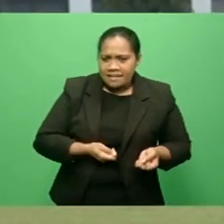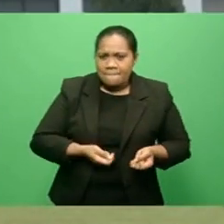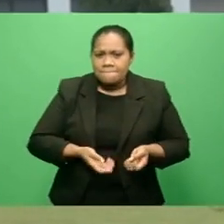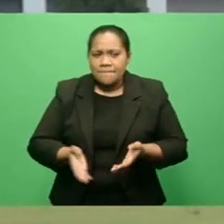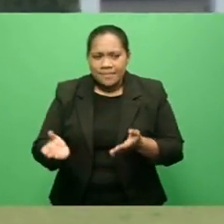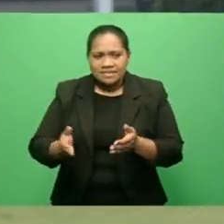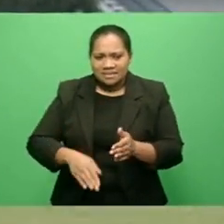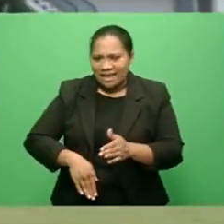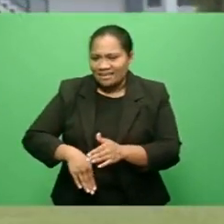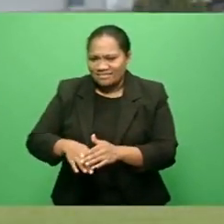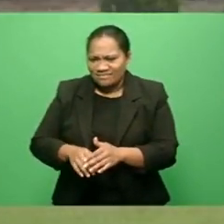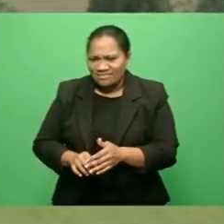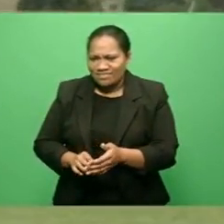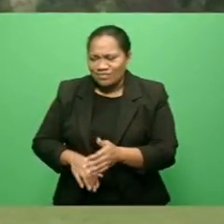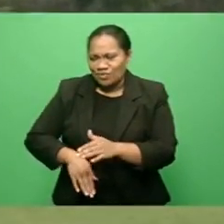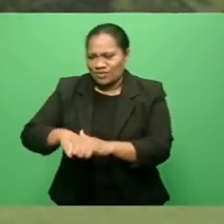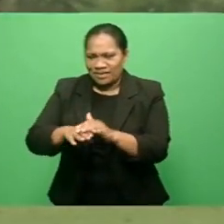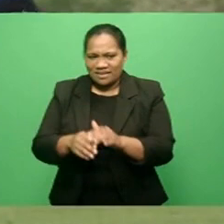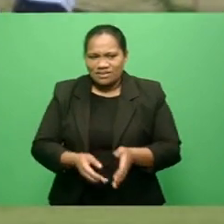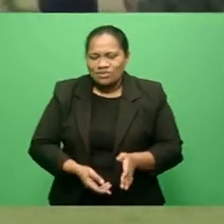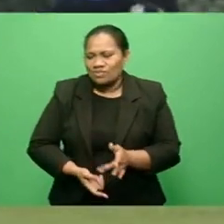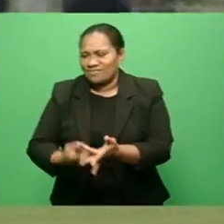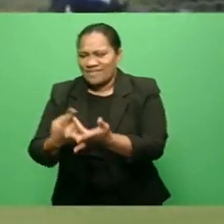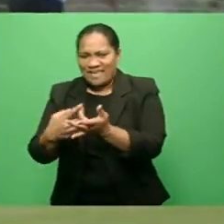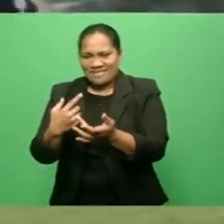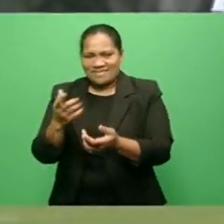pass, like hold the ball too much.